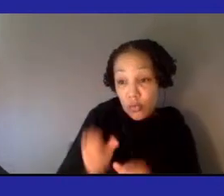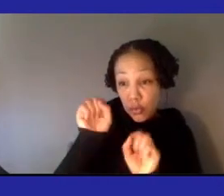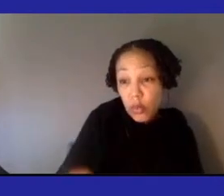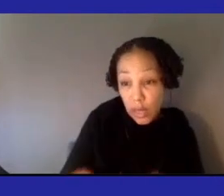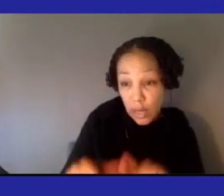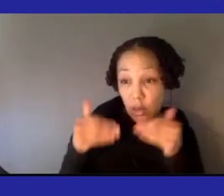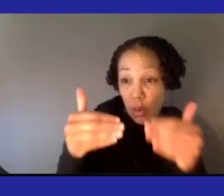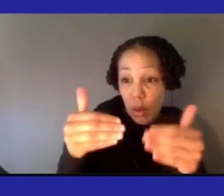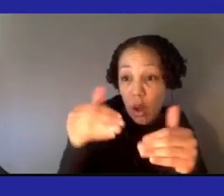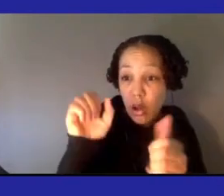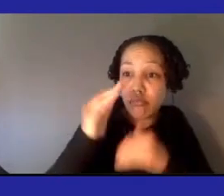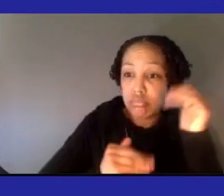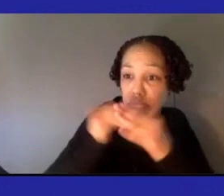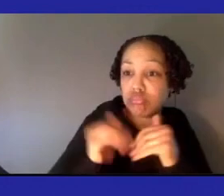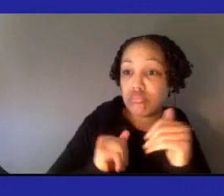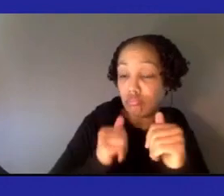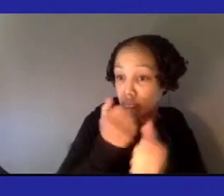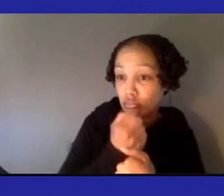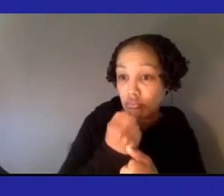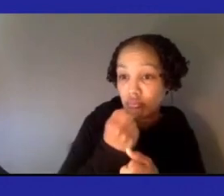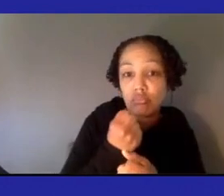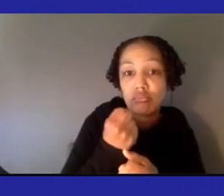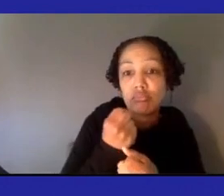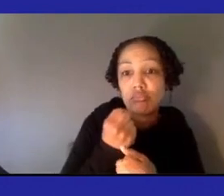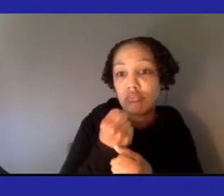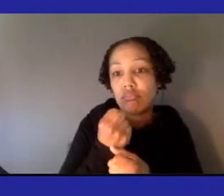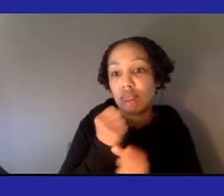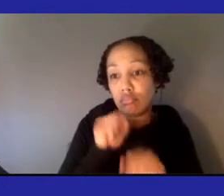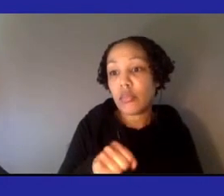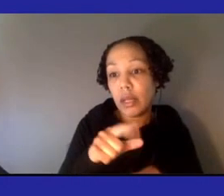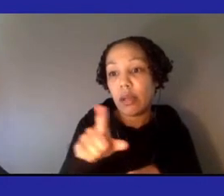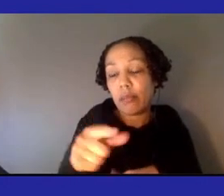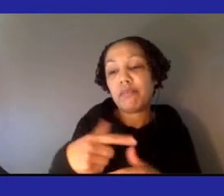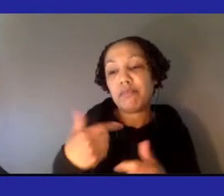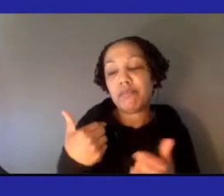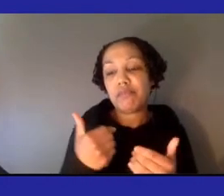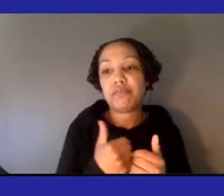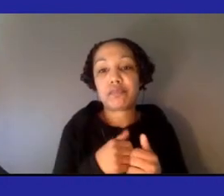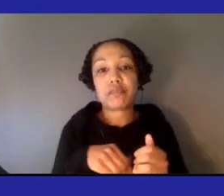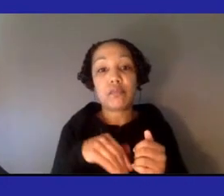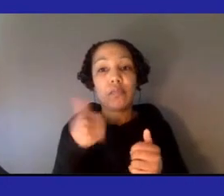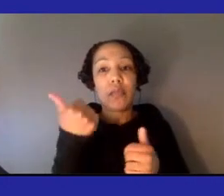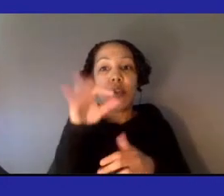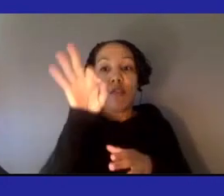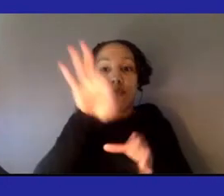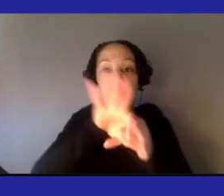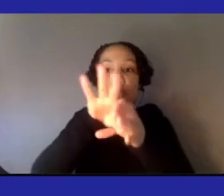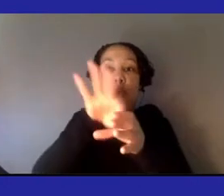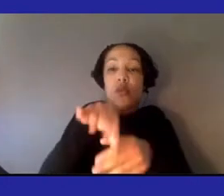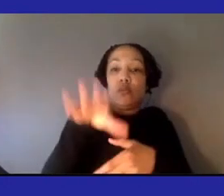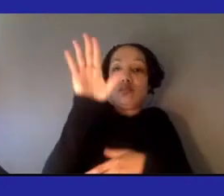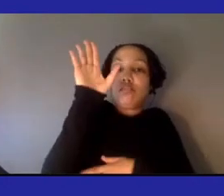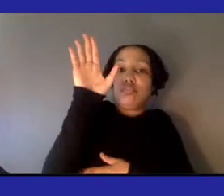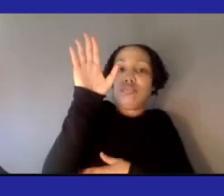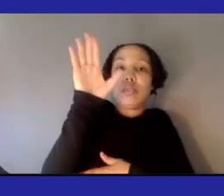work. Thanks. Okay, so let me take it to a vote. All in favor, please say yes. Yes. Opposed, say